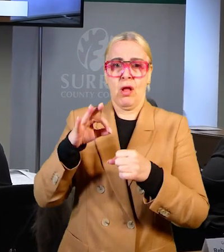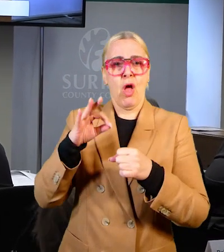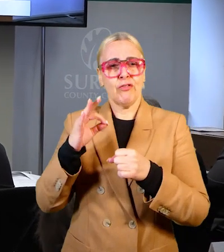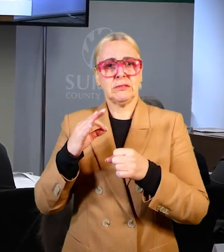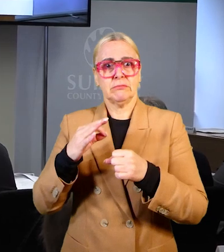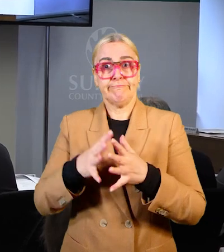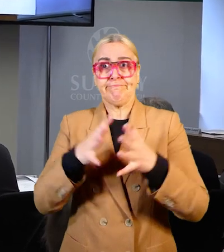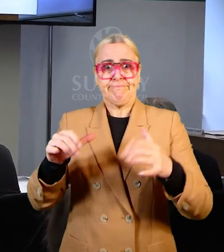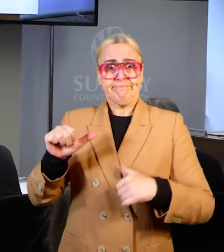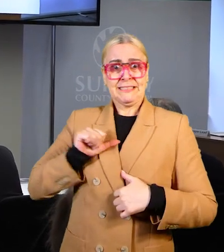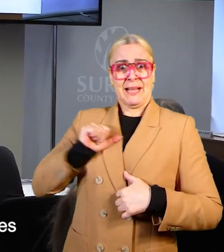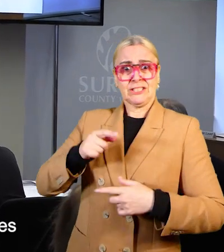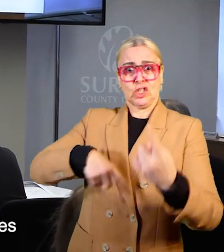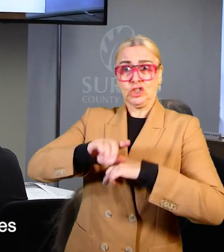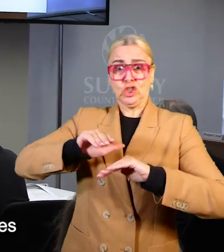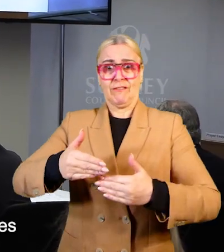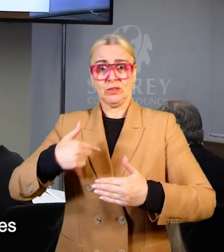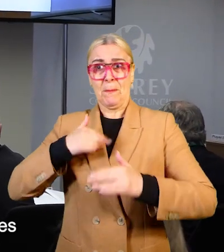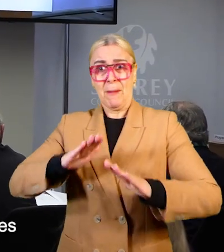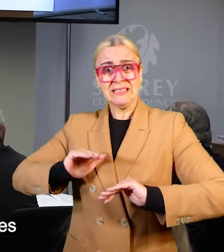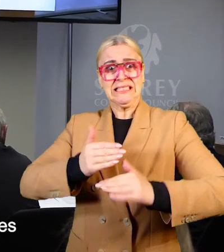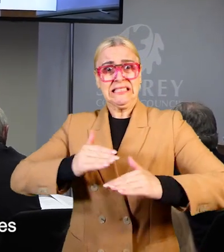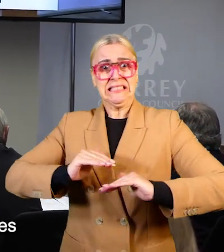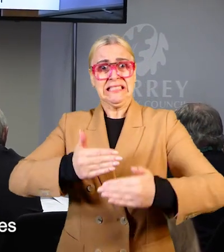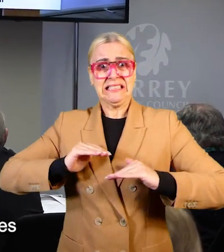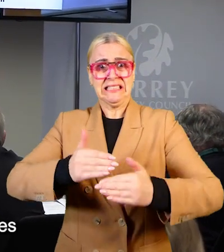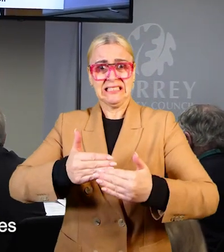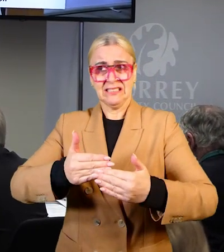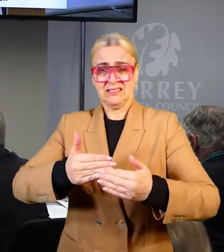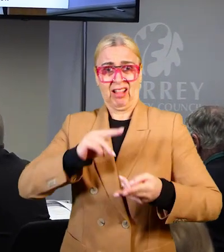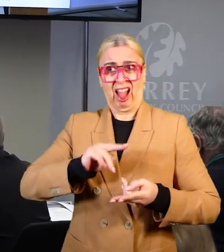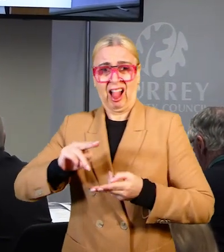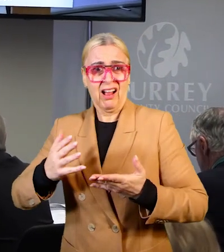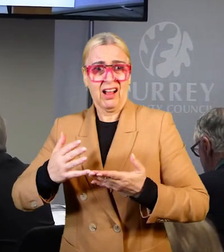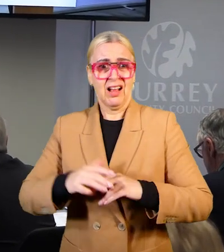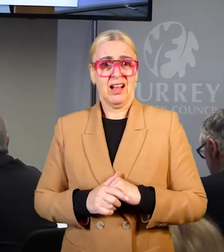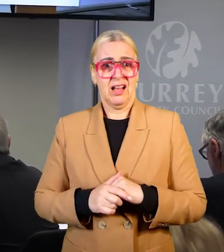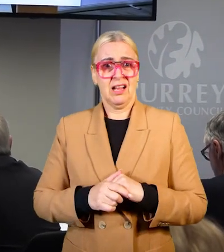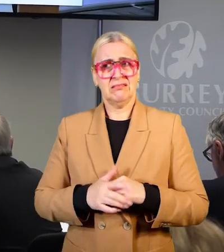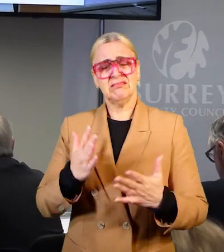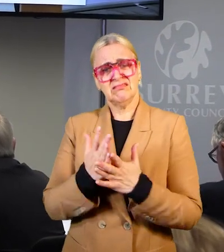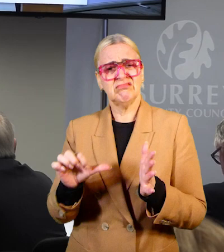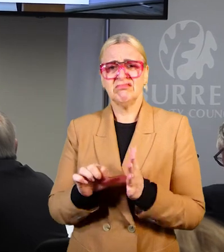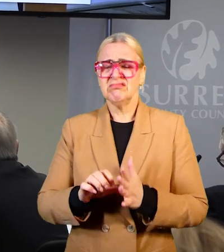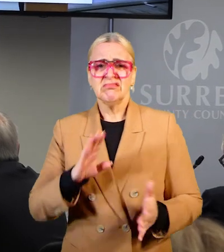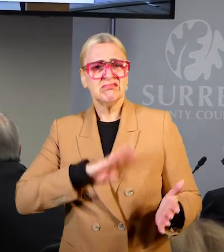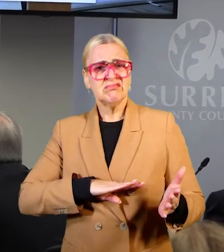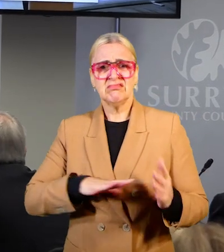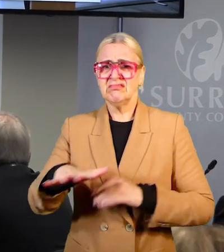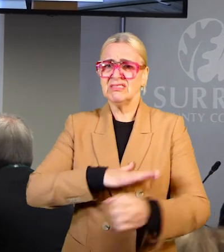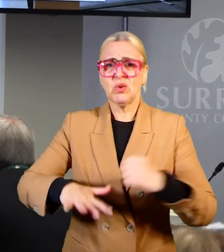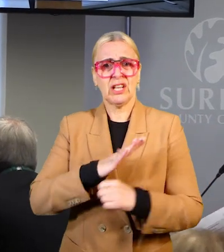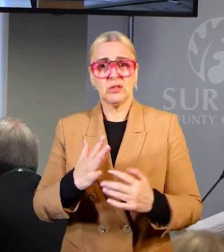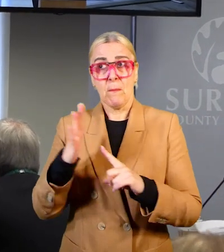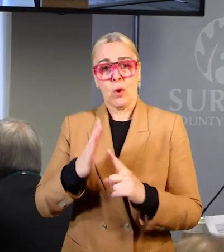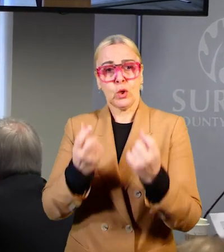of over a decade of reductions in spending power for local authorities and greater expectations on the services we must